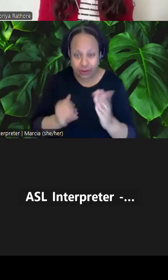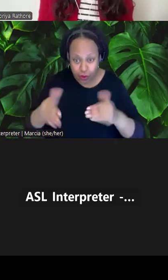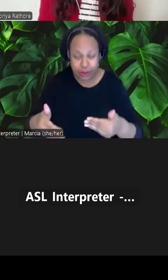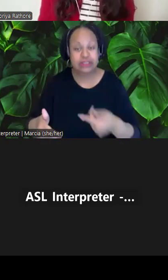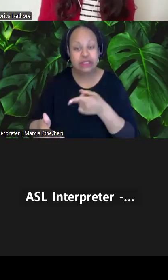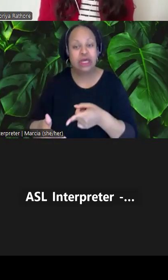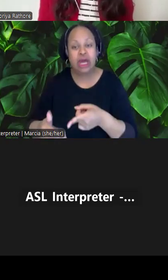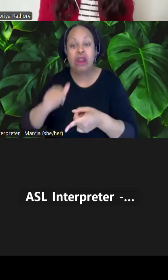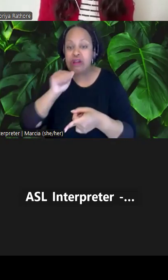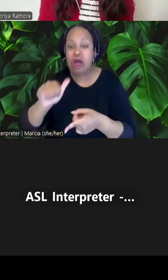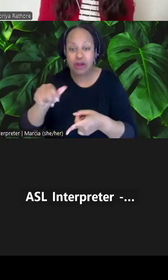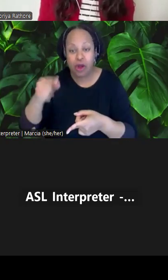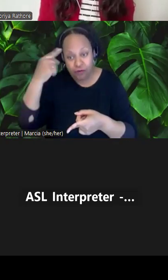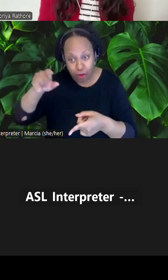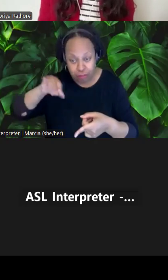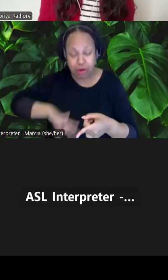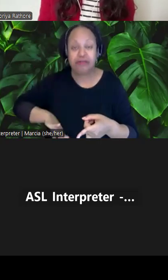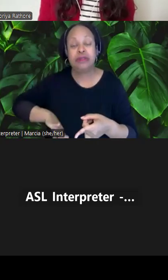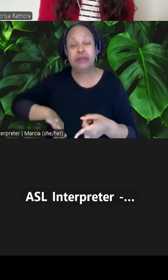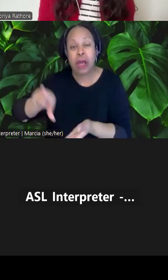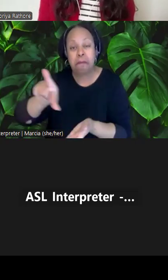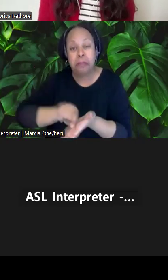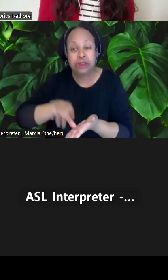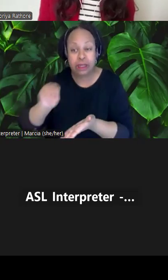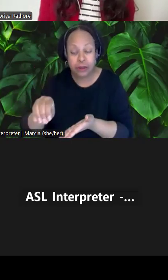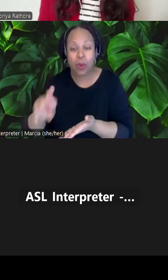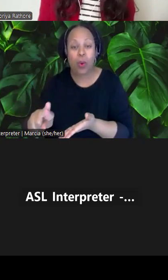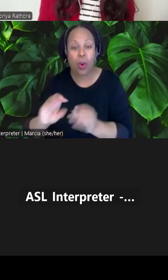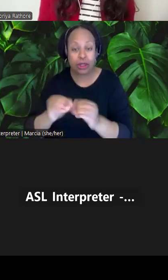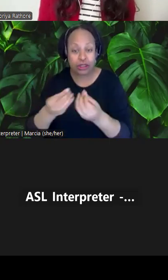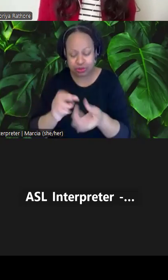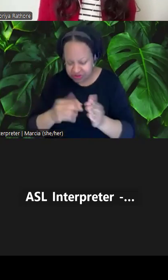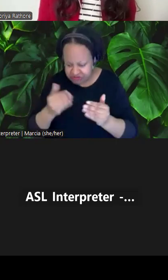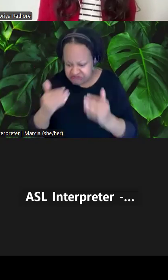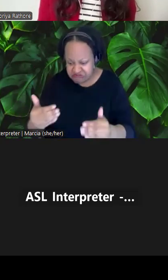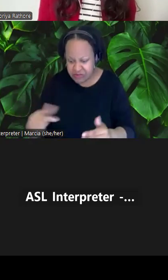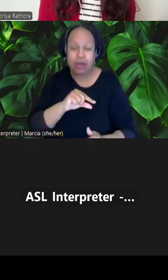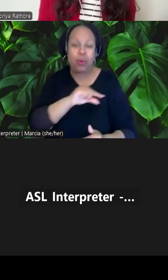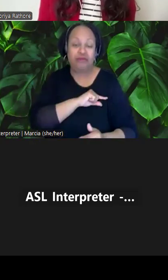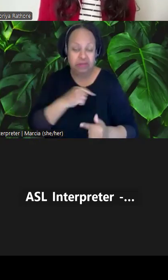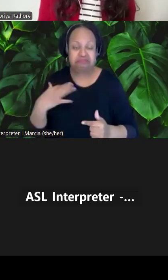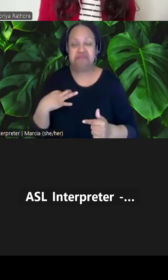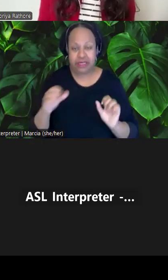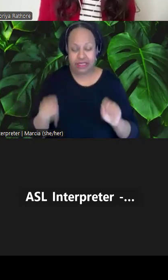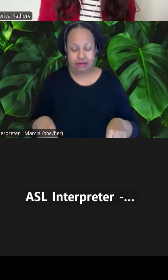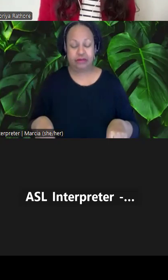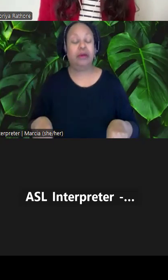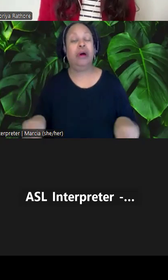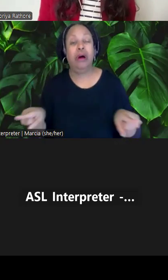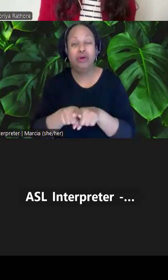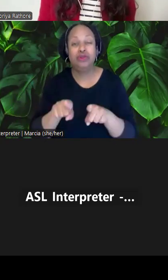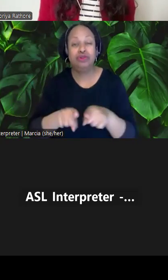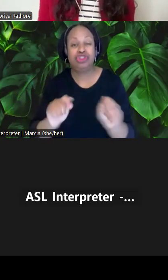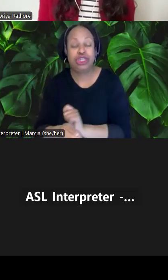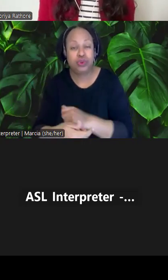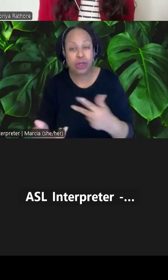for-profit publisher or organization, you can apply. We've also changed the fact that